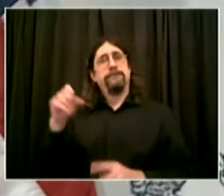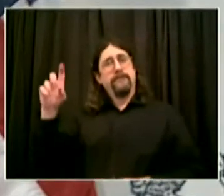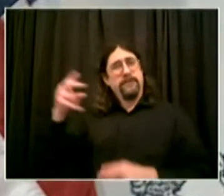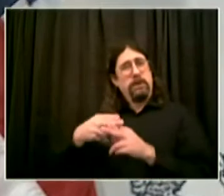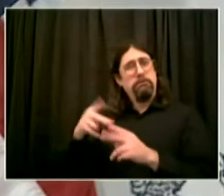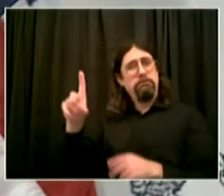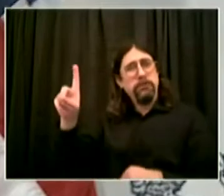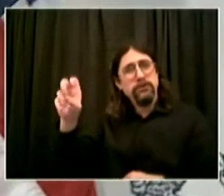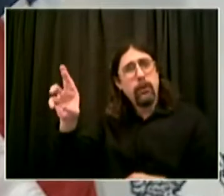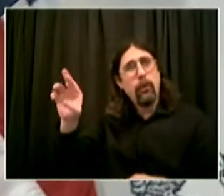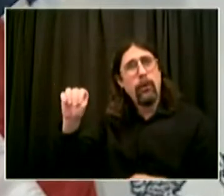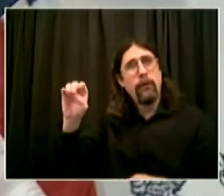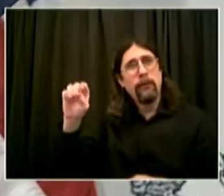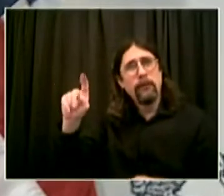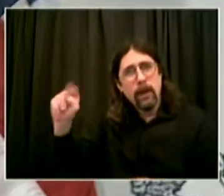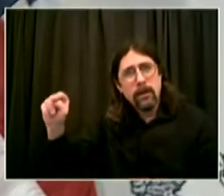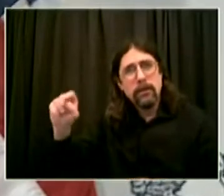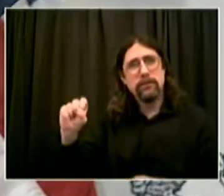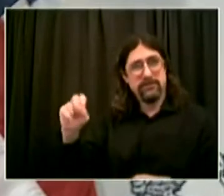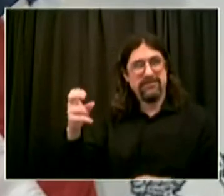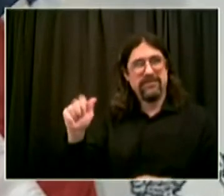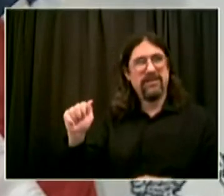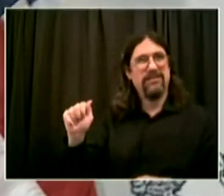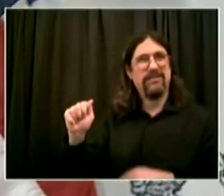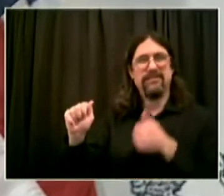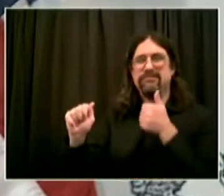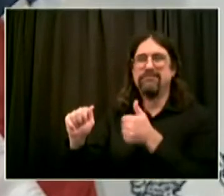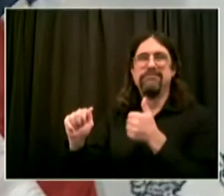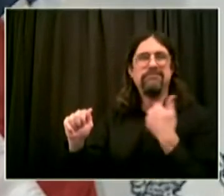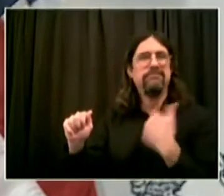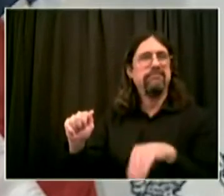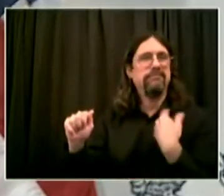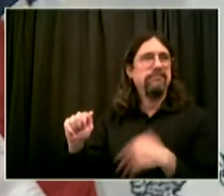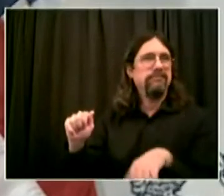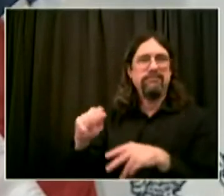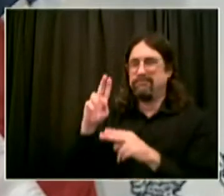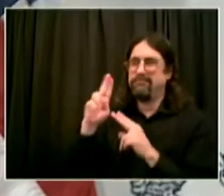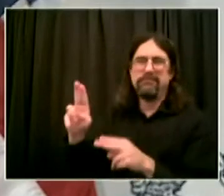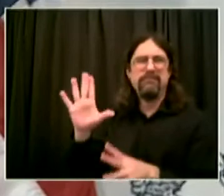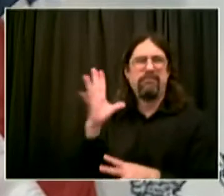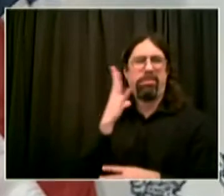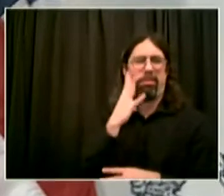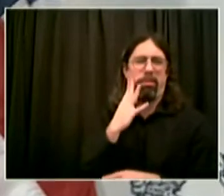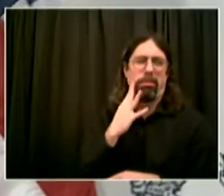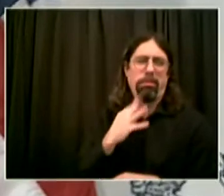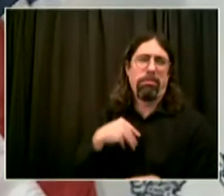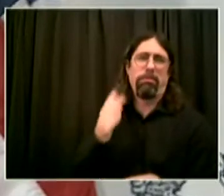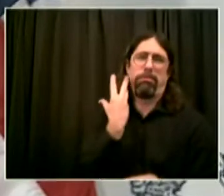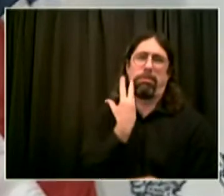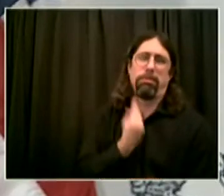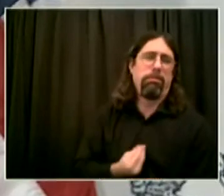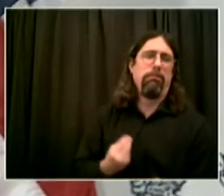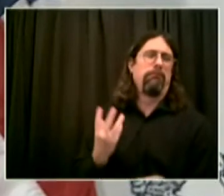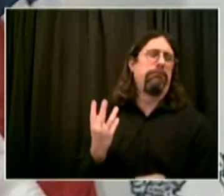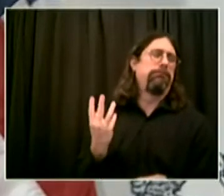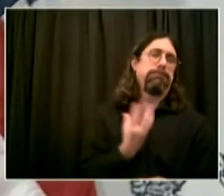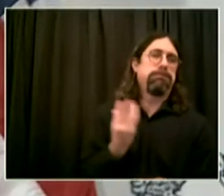particularly cherished because of the direct impact he was able to make on the lives of people in communities in the Bronx.